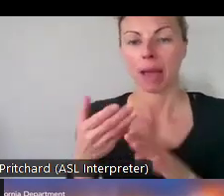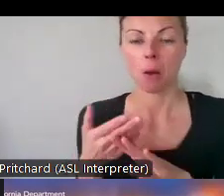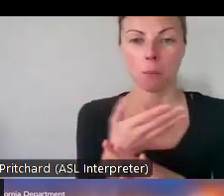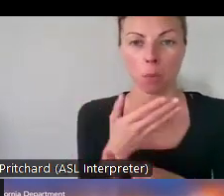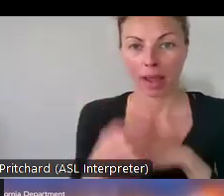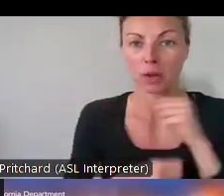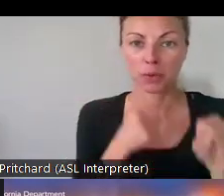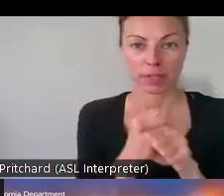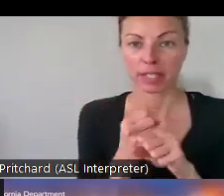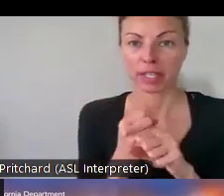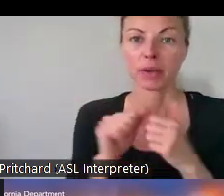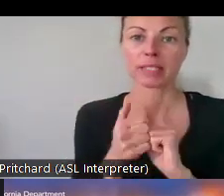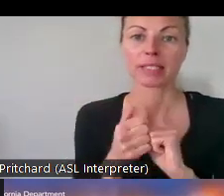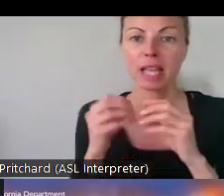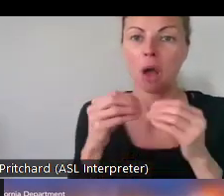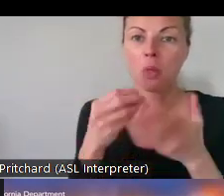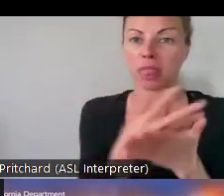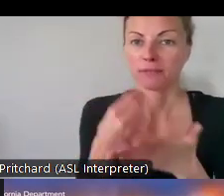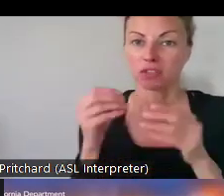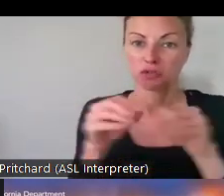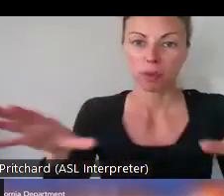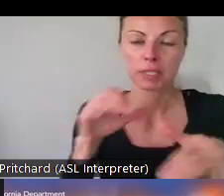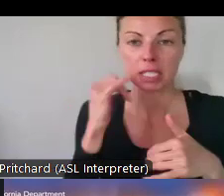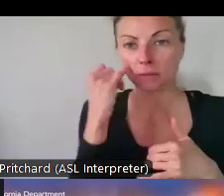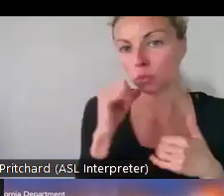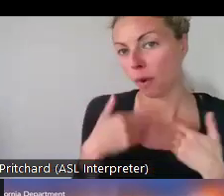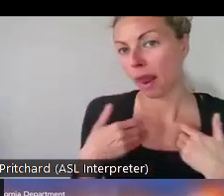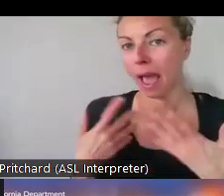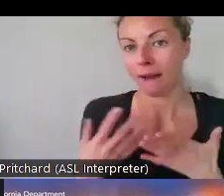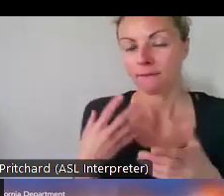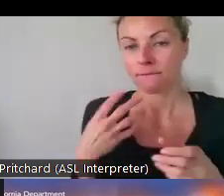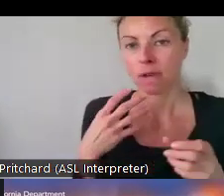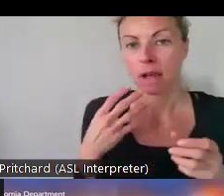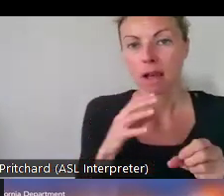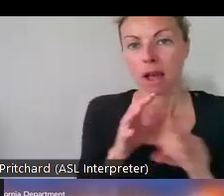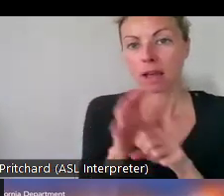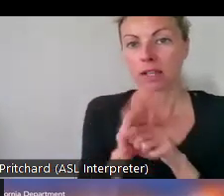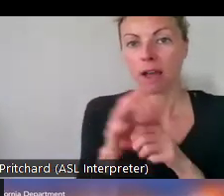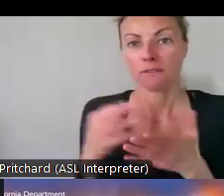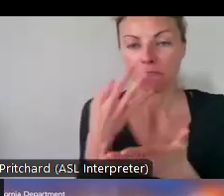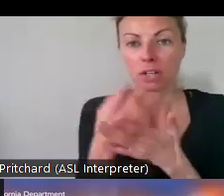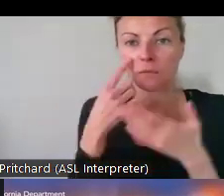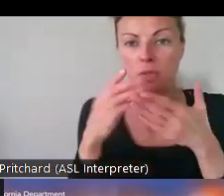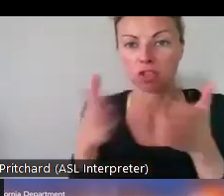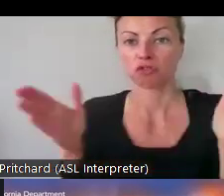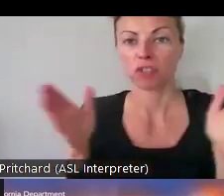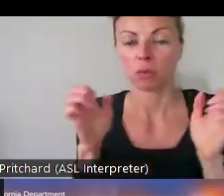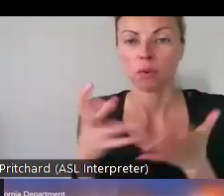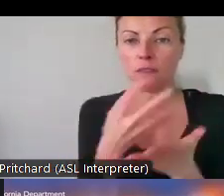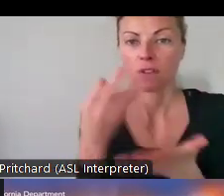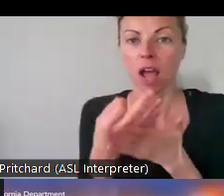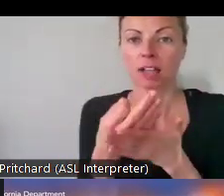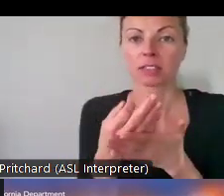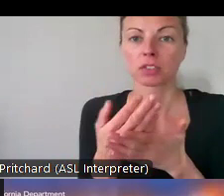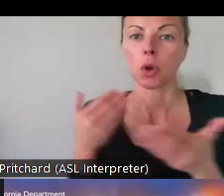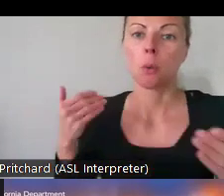distributed. If we don't have enough funding to do that with the general fund, we bring them up equitably to as close